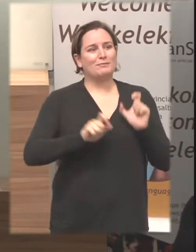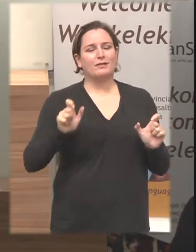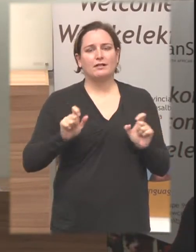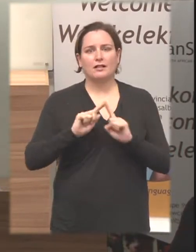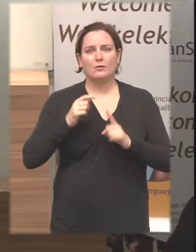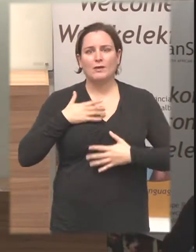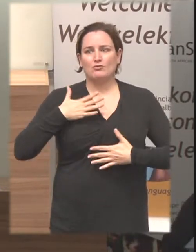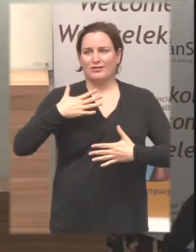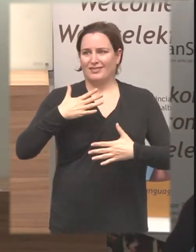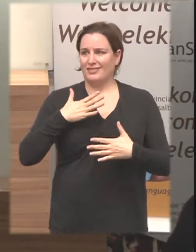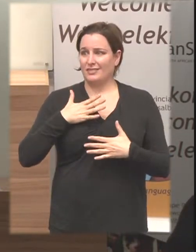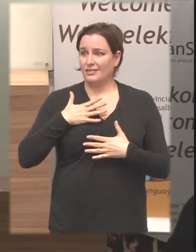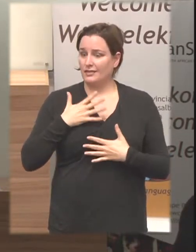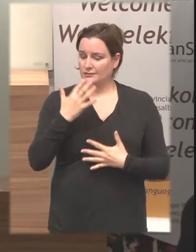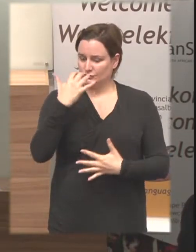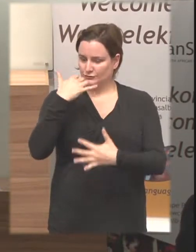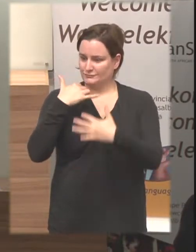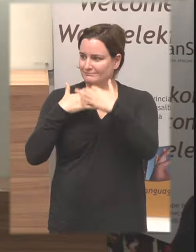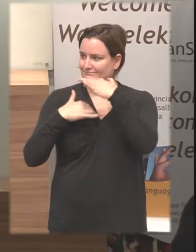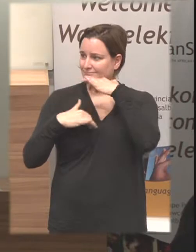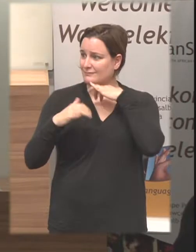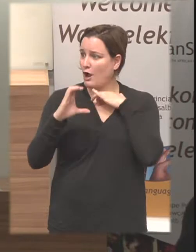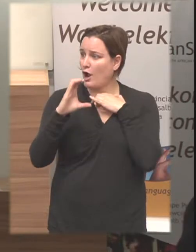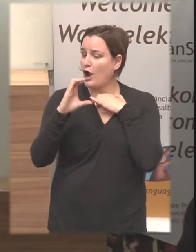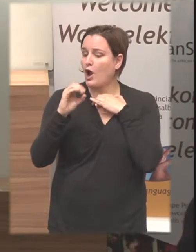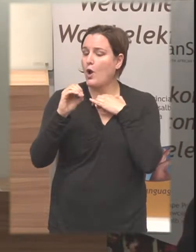coloniality all the time and every day.